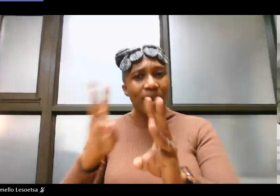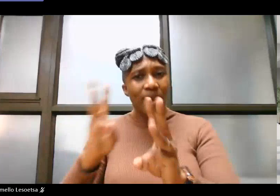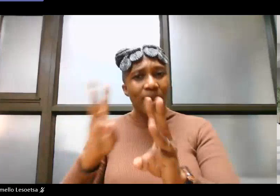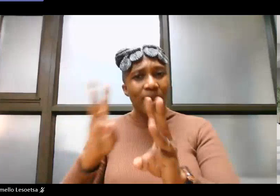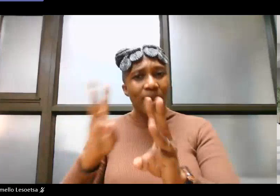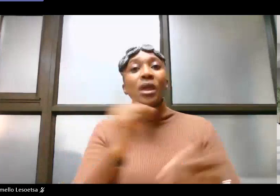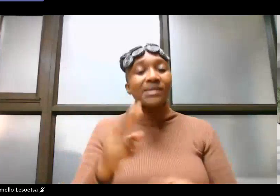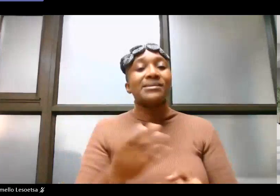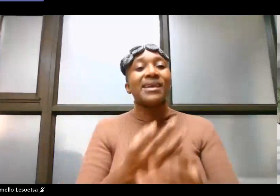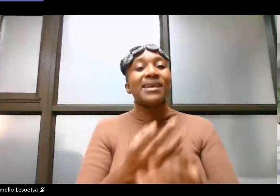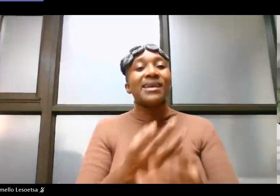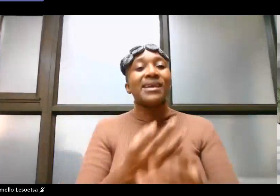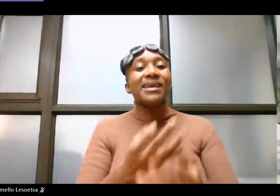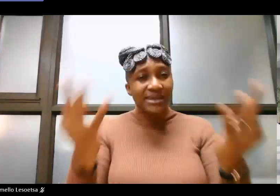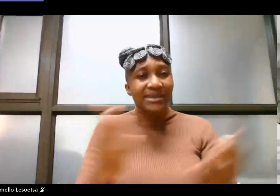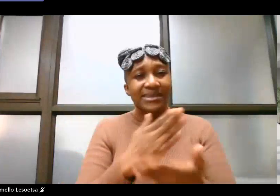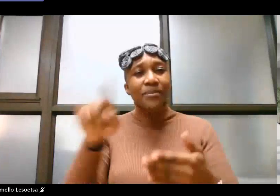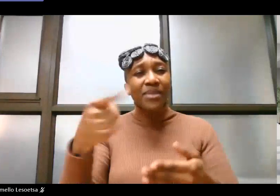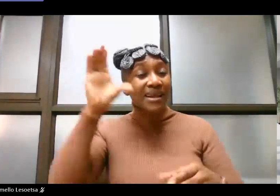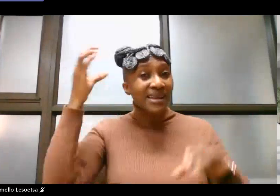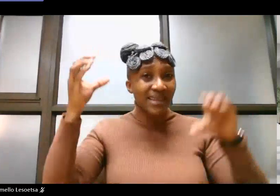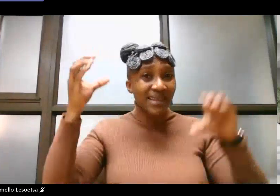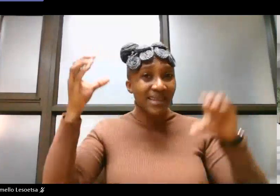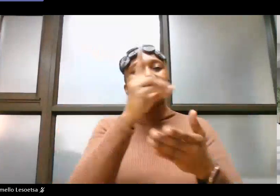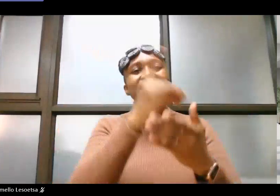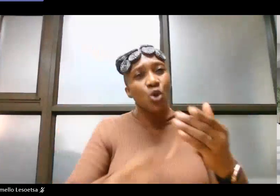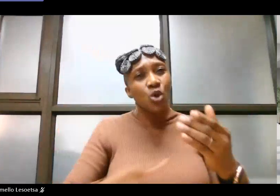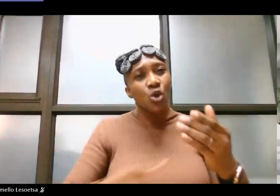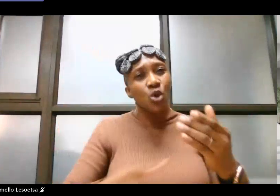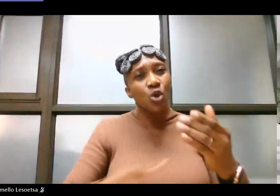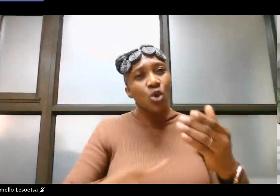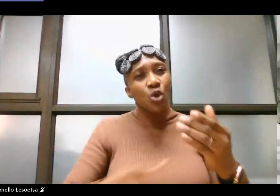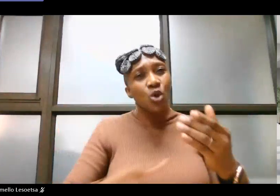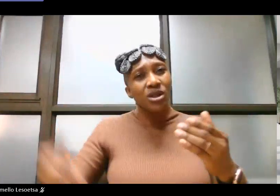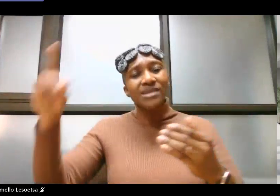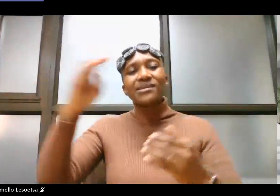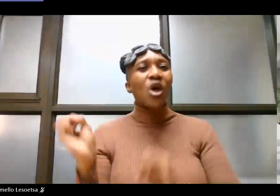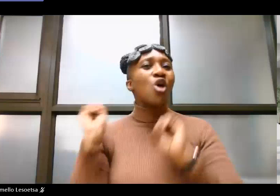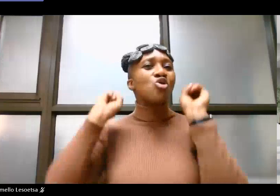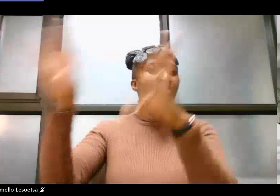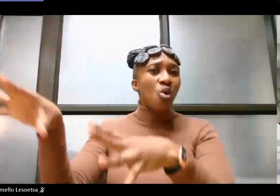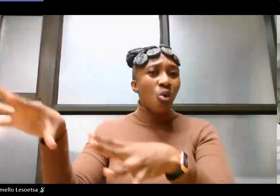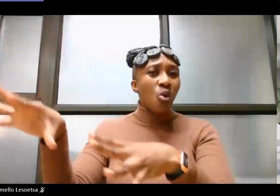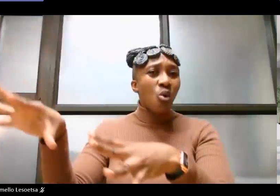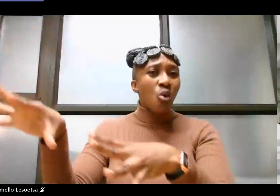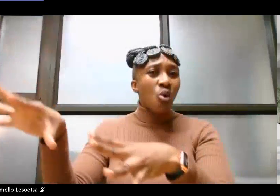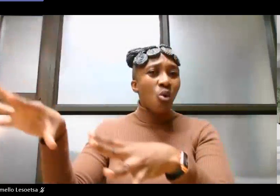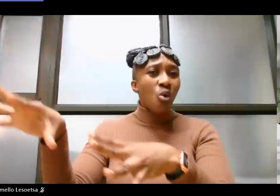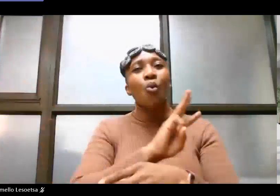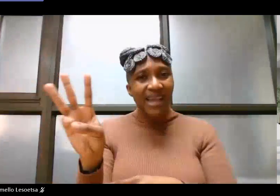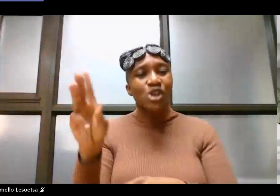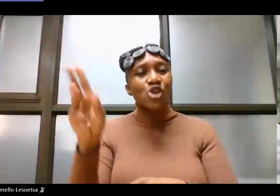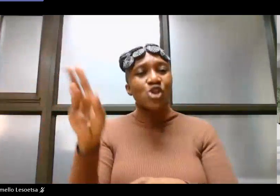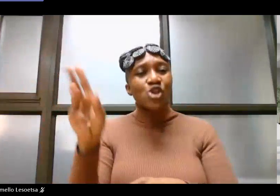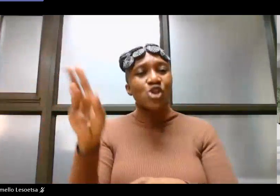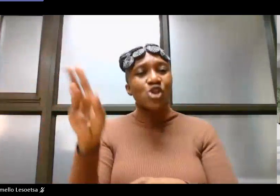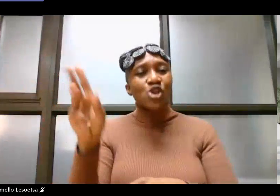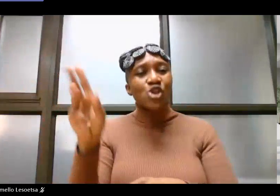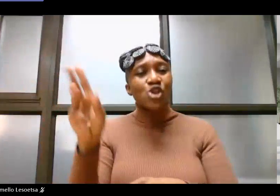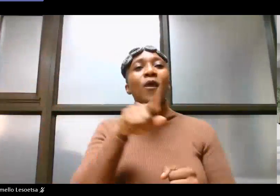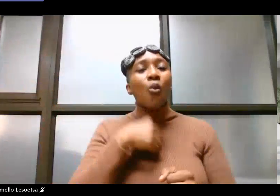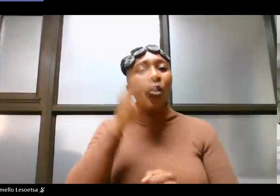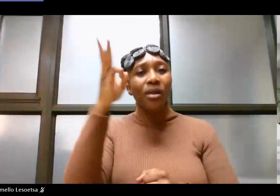something very critical. Decolonization doesn't mean throwing away Western knowledge. I always say we will be shooting